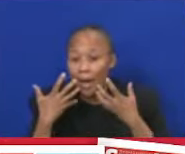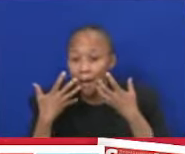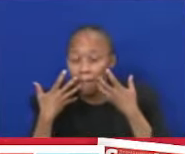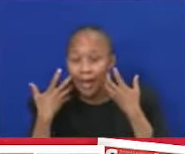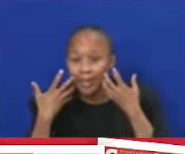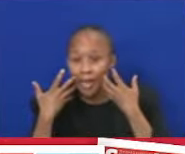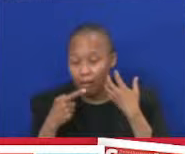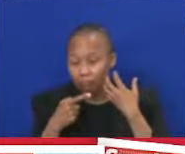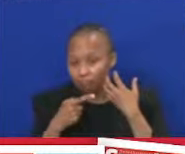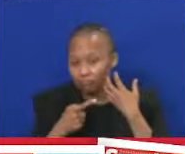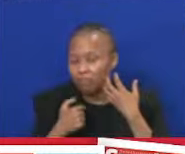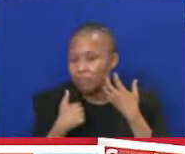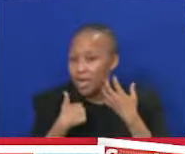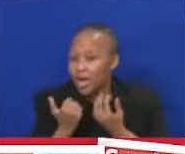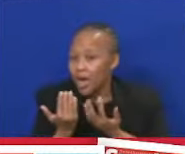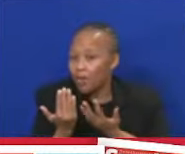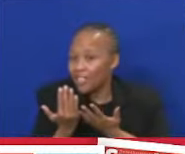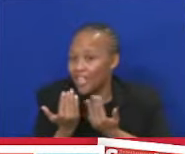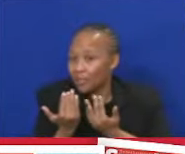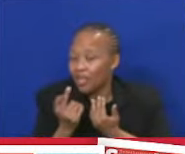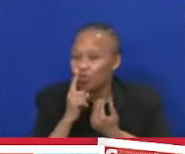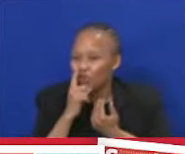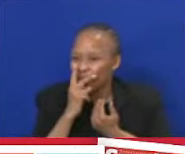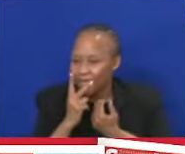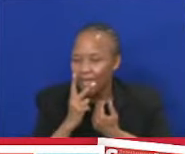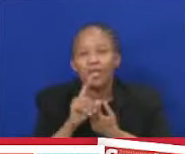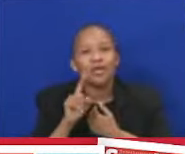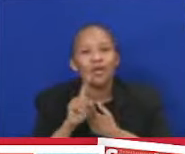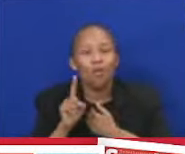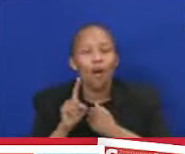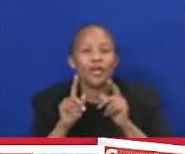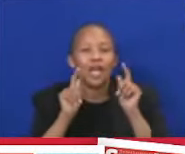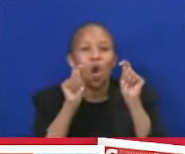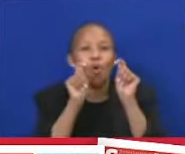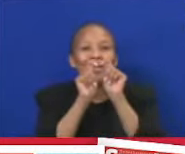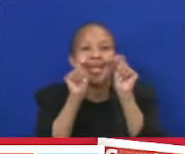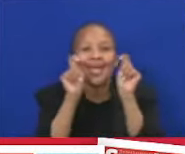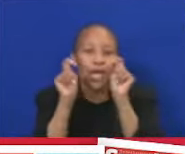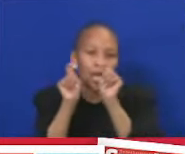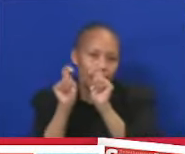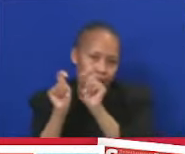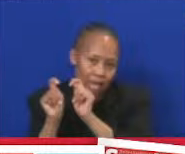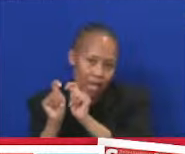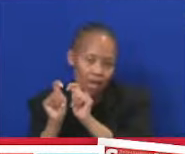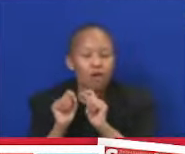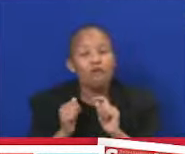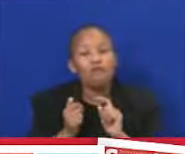a proper curtain on that window of